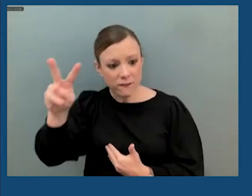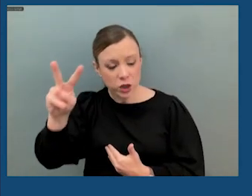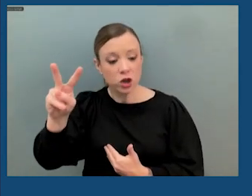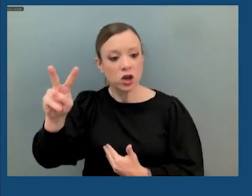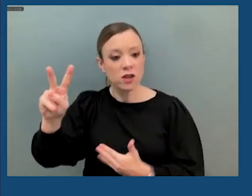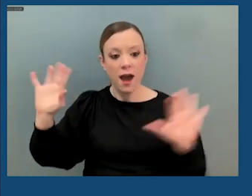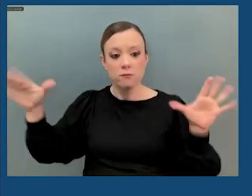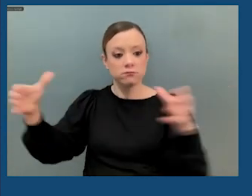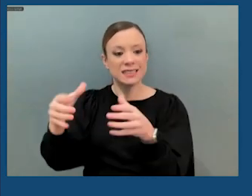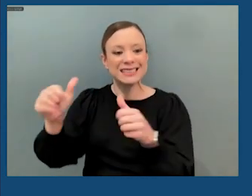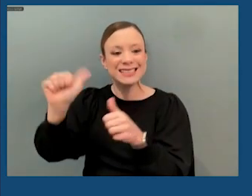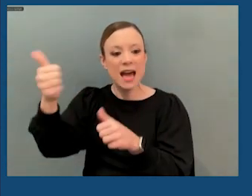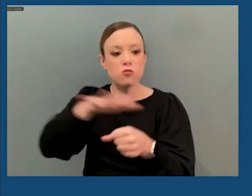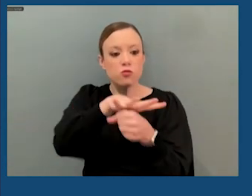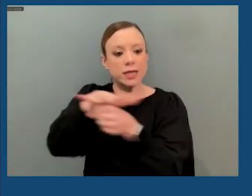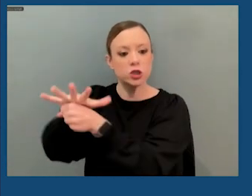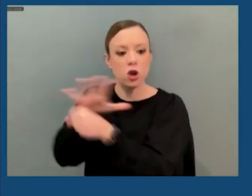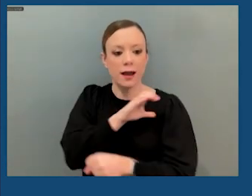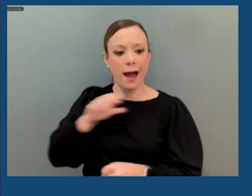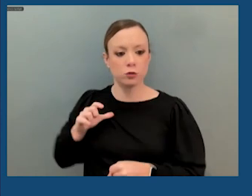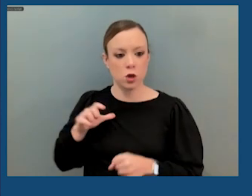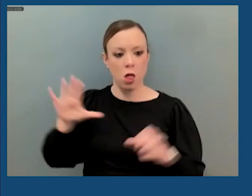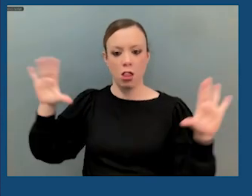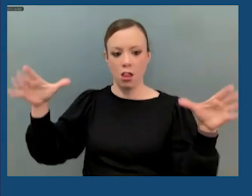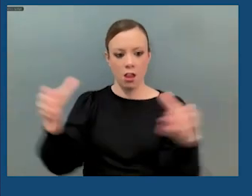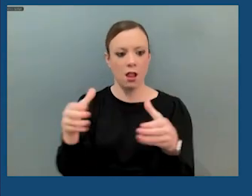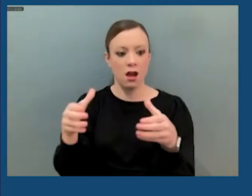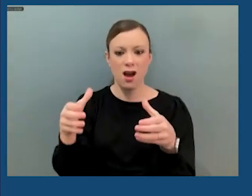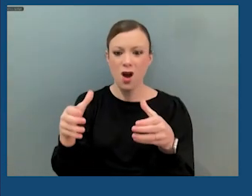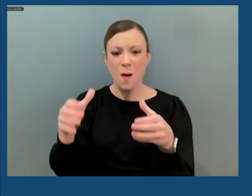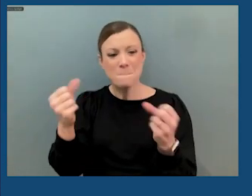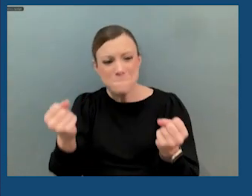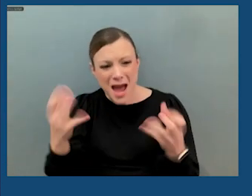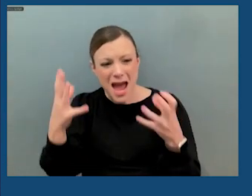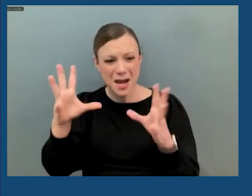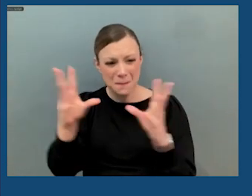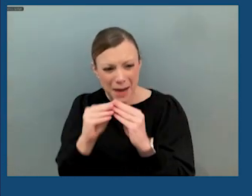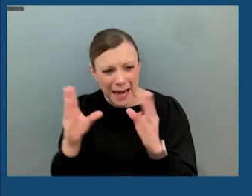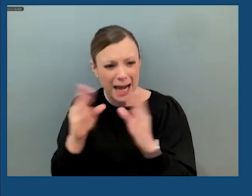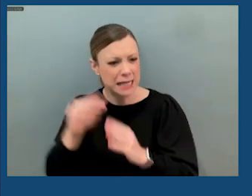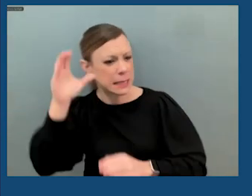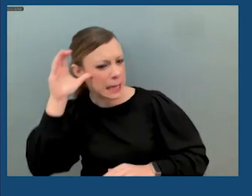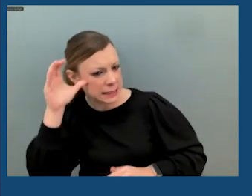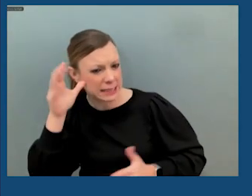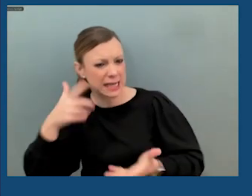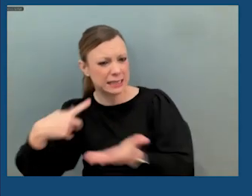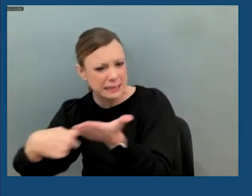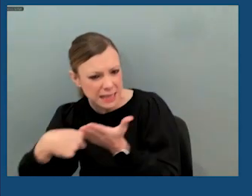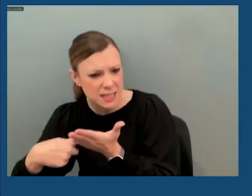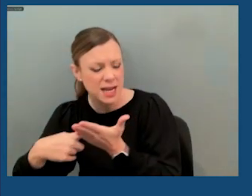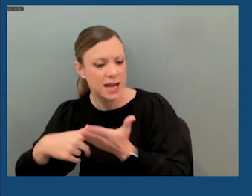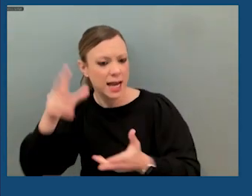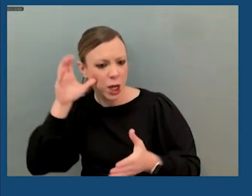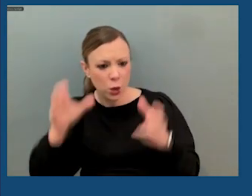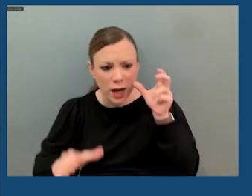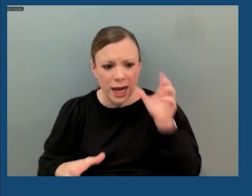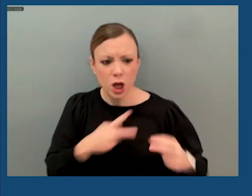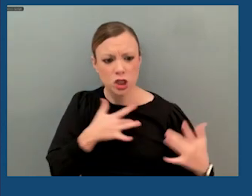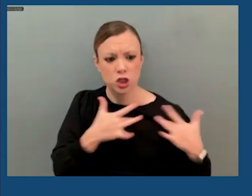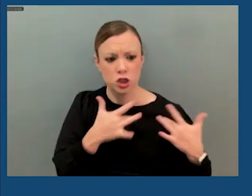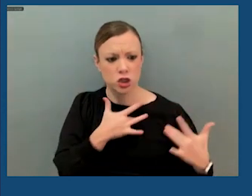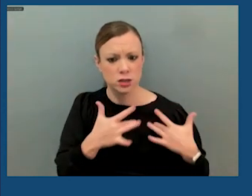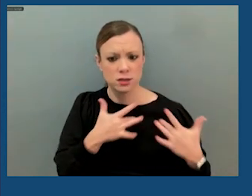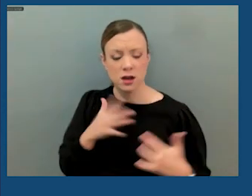Over 120 meetings, community meetings throughout the state, listening sessions. and what we've done with our hate crime and